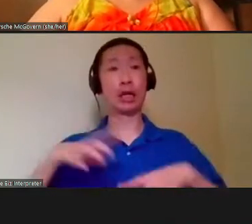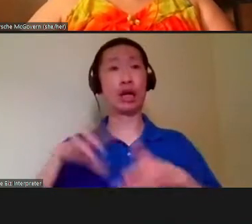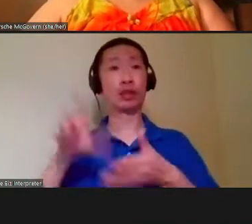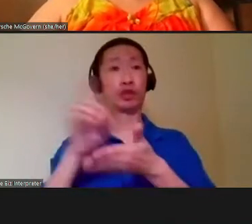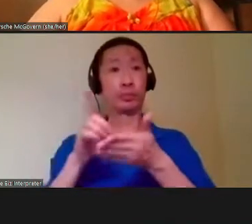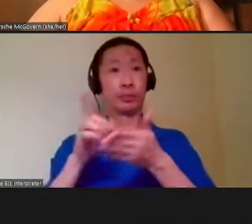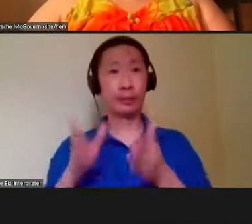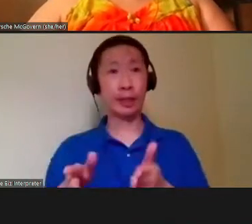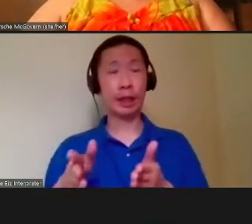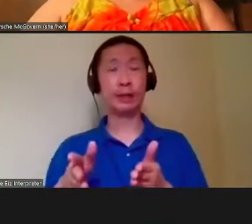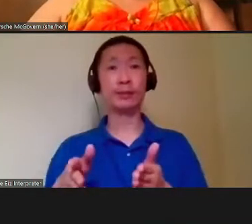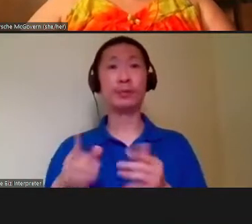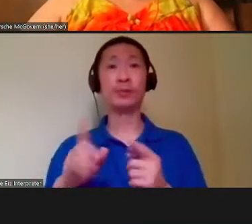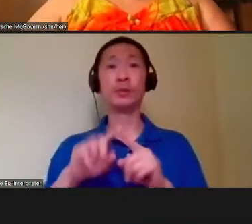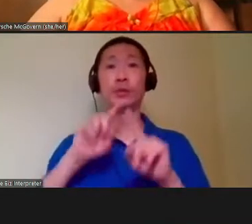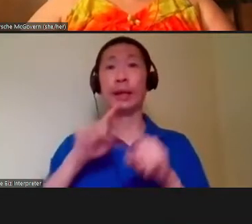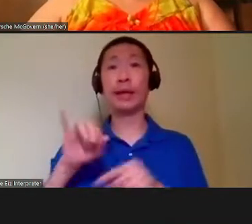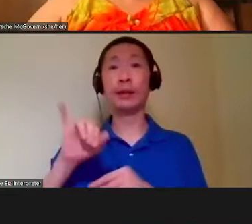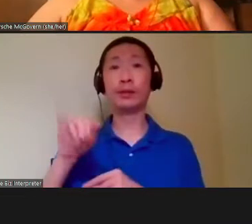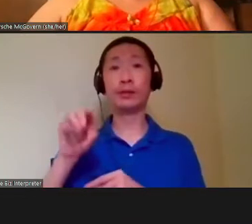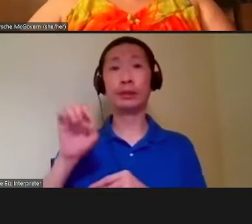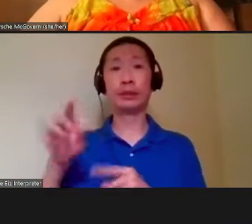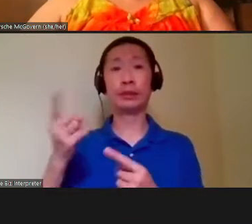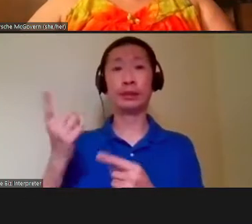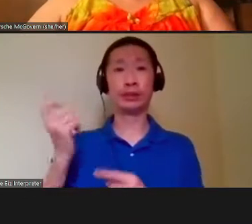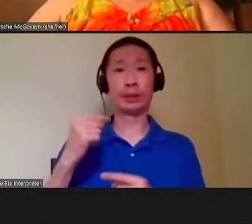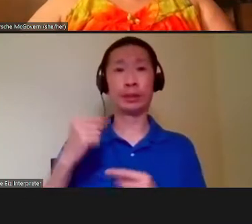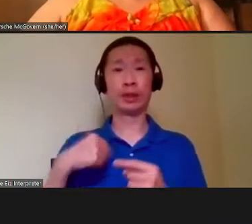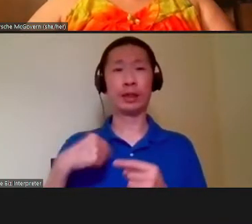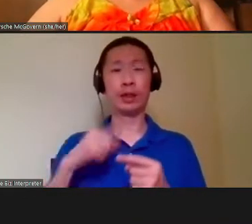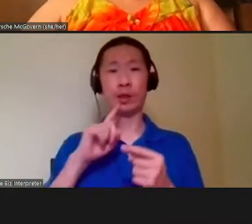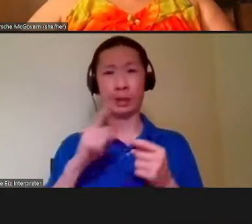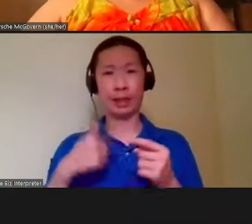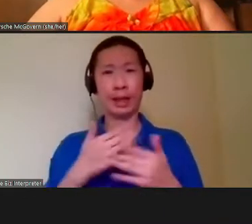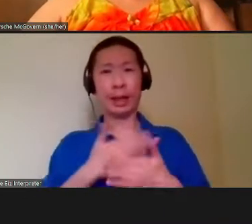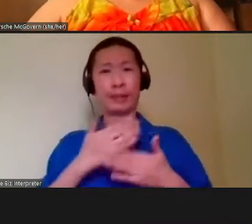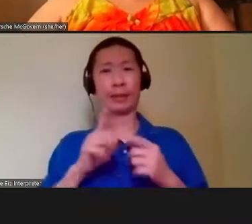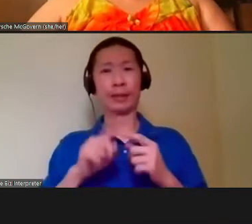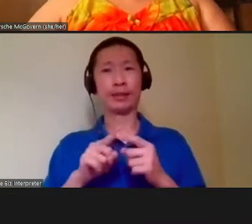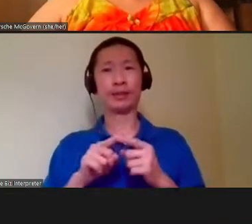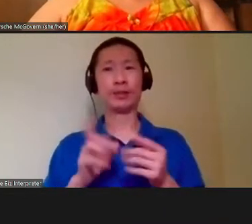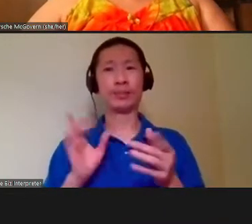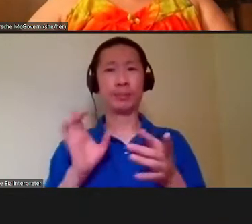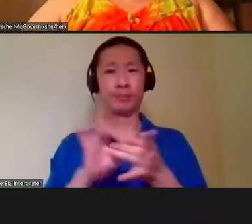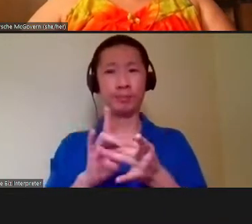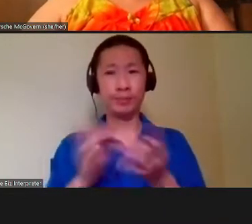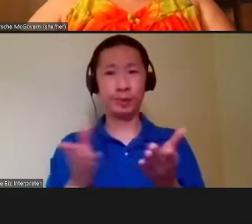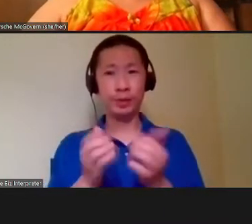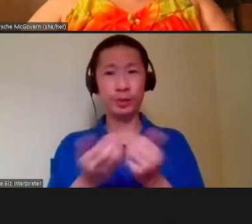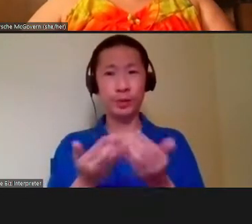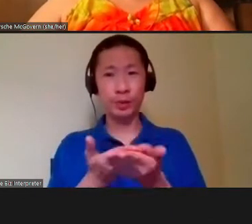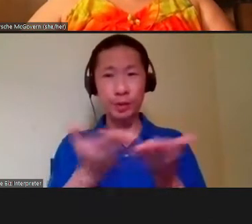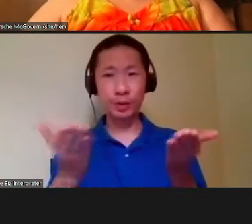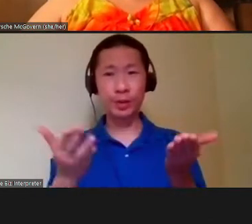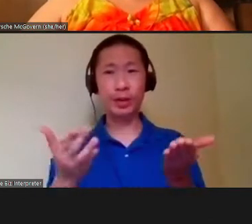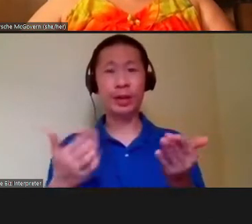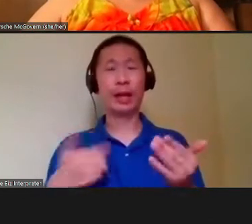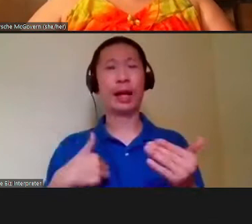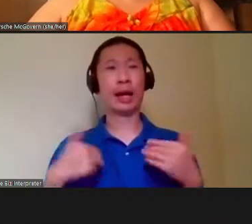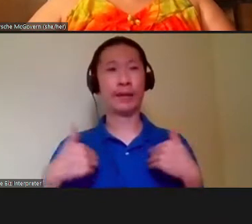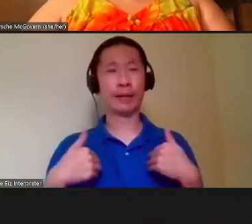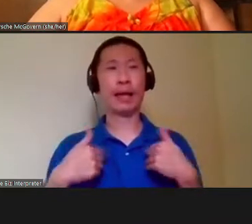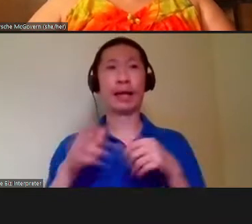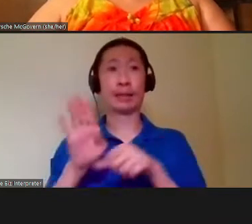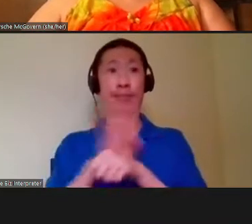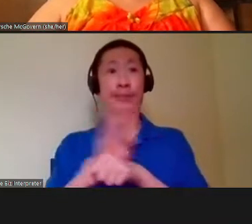And to answer Jesse's question, I'm really glad to be in space with you all I also have had a very hectic